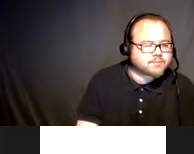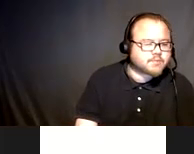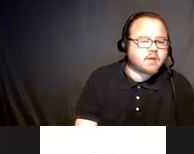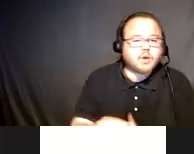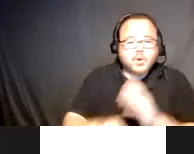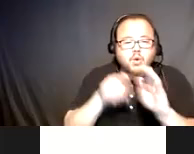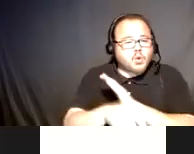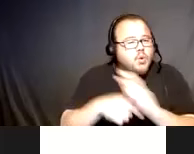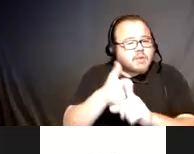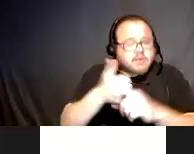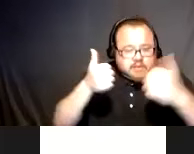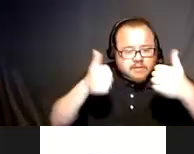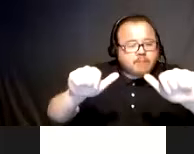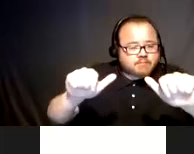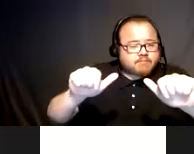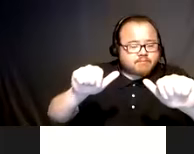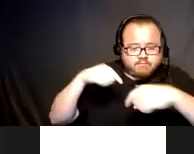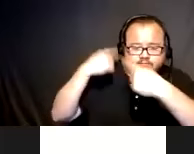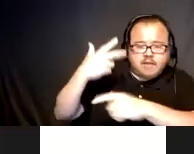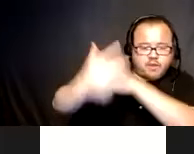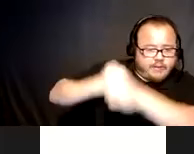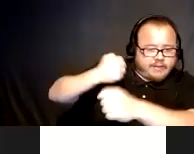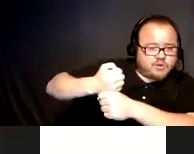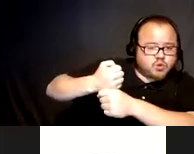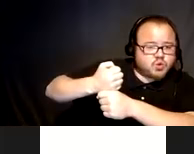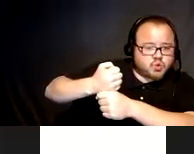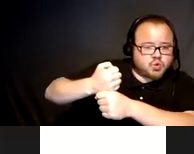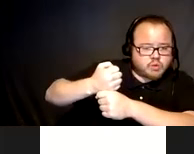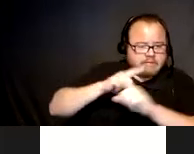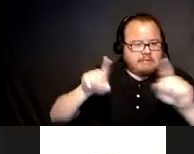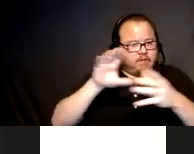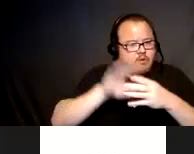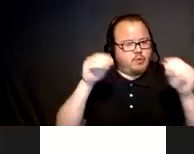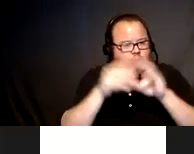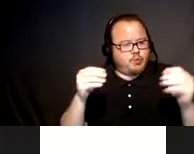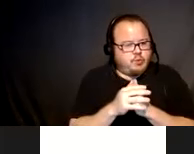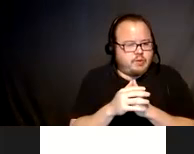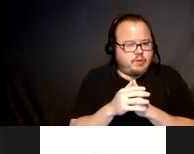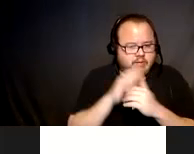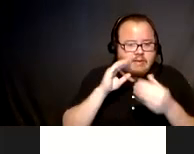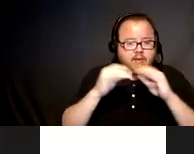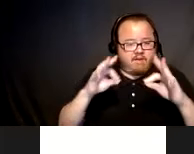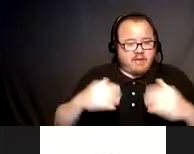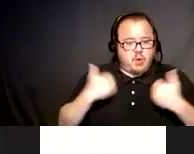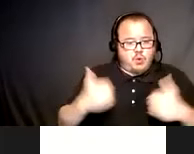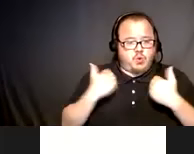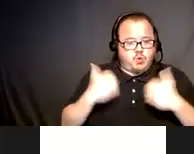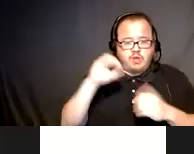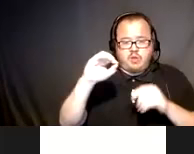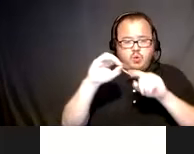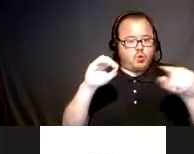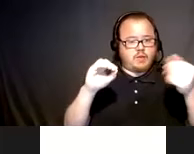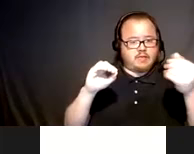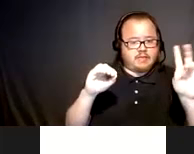Suicide attempts over the past 3 complete years of data shows a different story. A greater proportion of the youth population 0 to